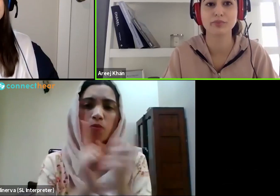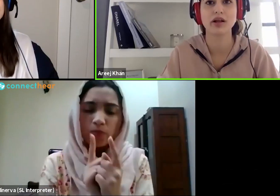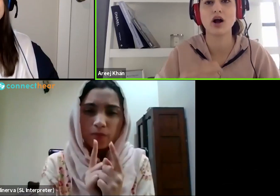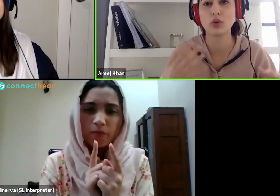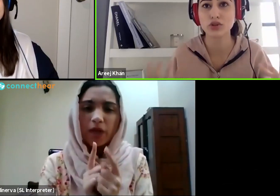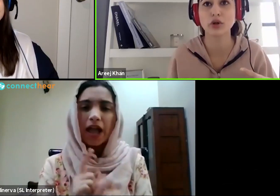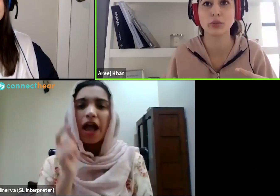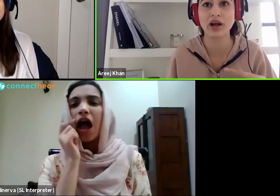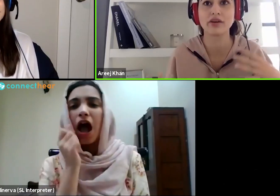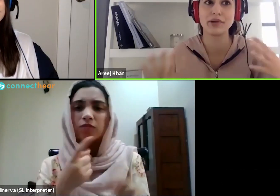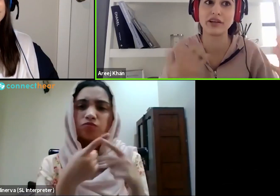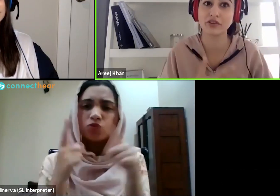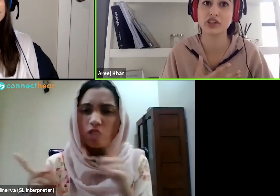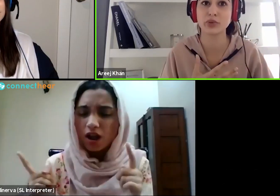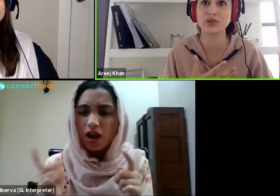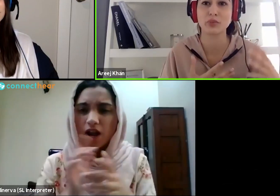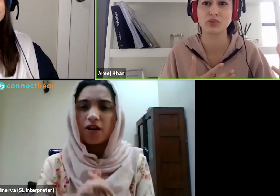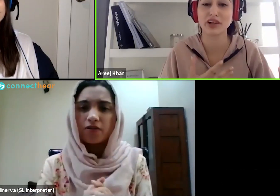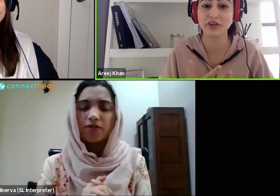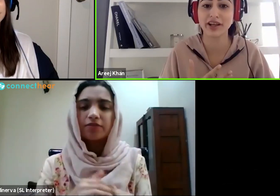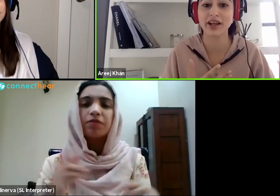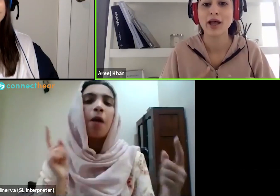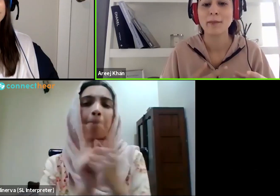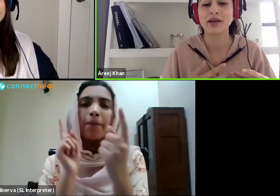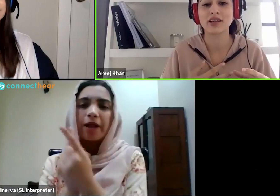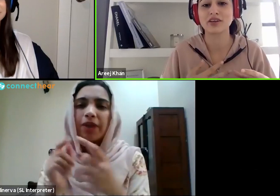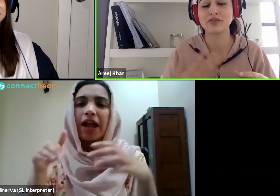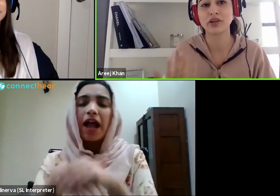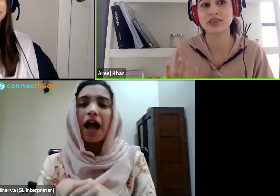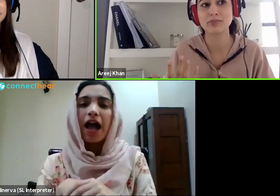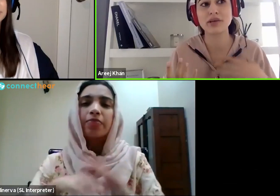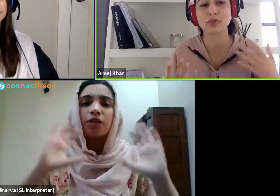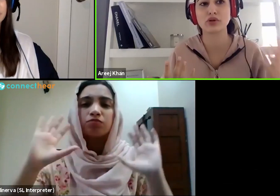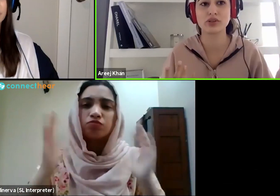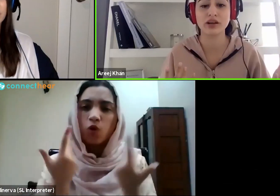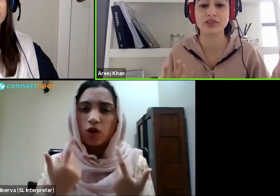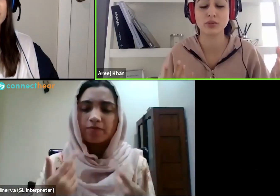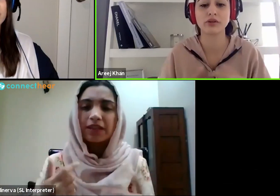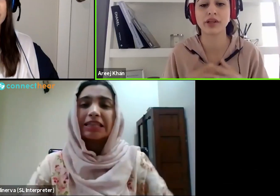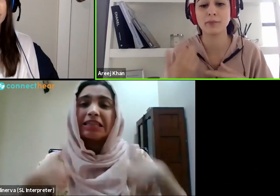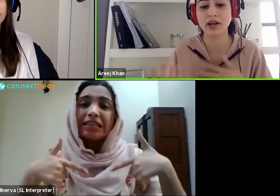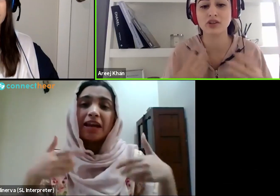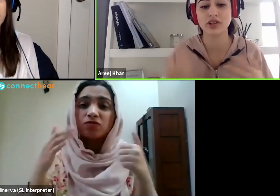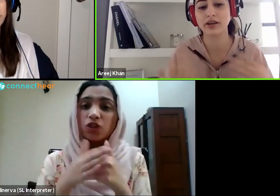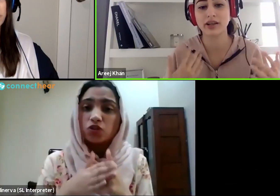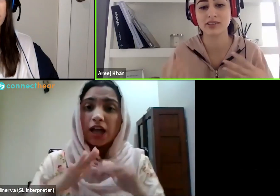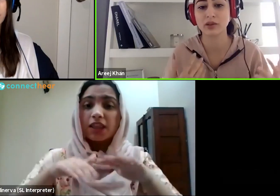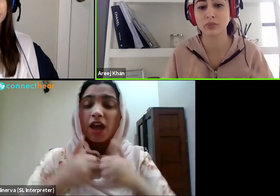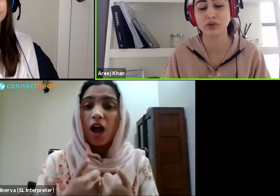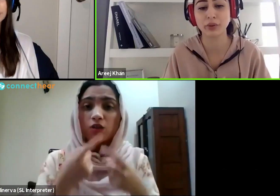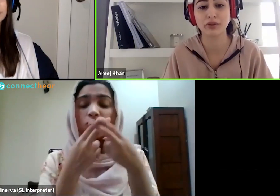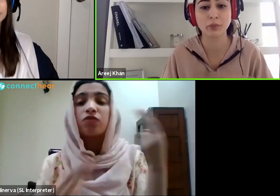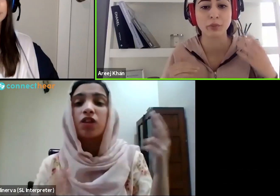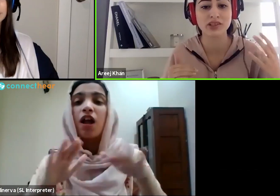know, also being in a relationship with someone who's hearing, because I feel like maybe someone who's deaf as well, they might understand